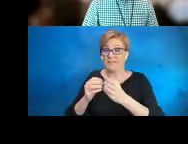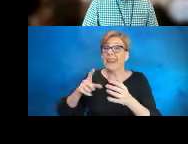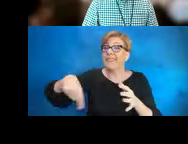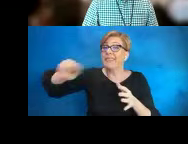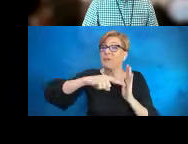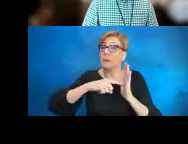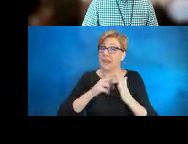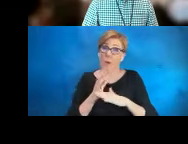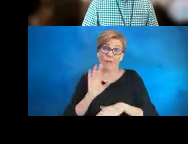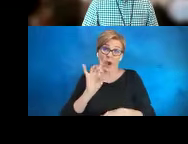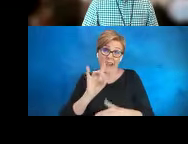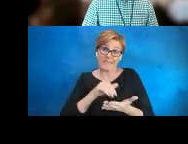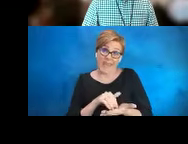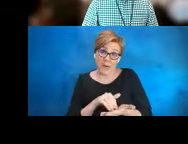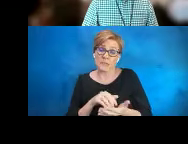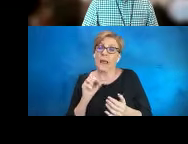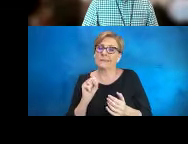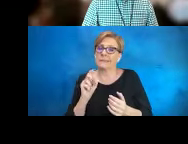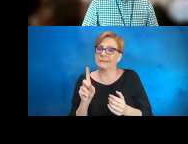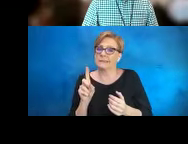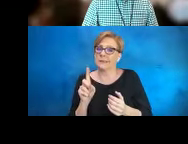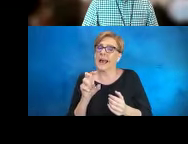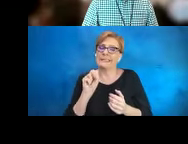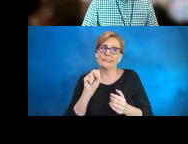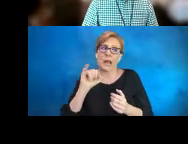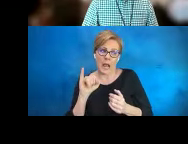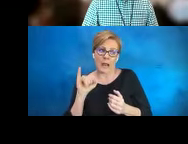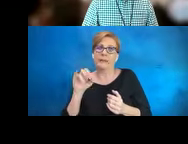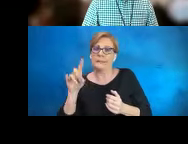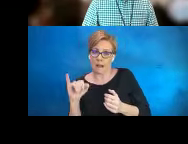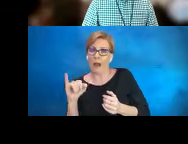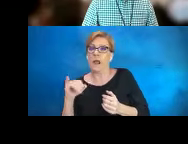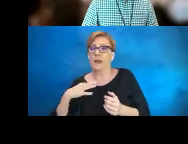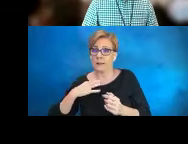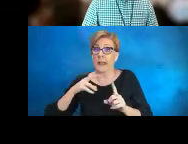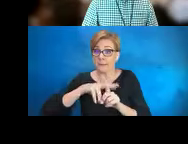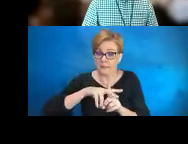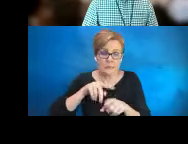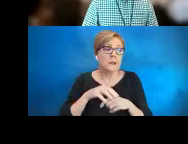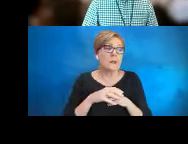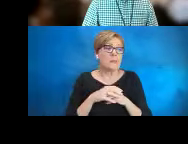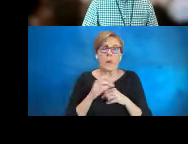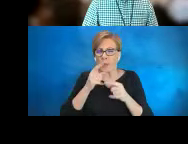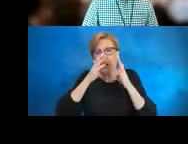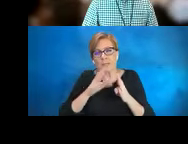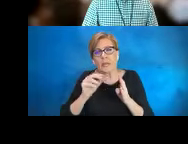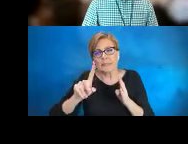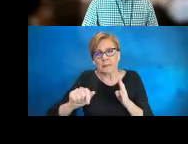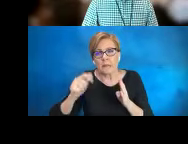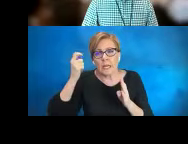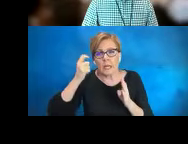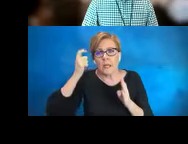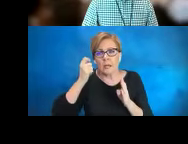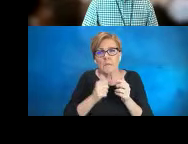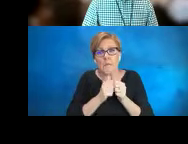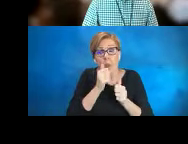SSI and DI claimants. We were focusing on disability benefits in this report, but of course our findings and the organizations